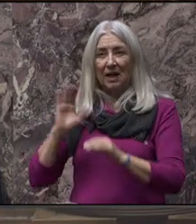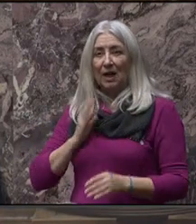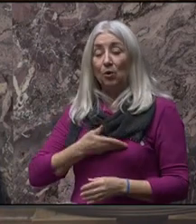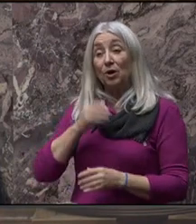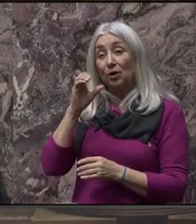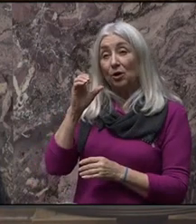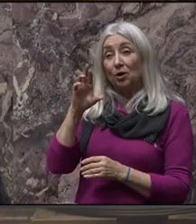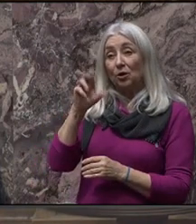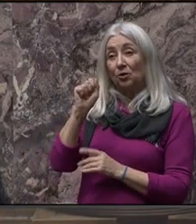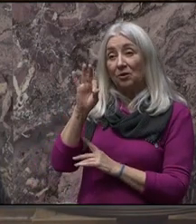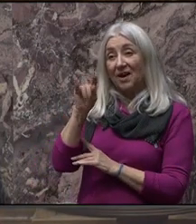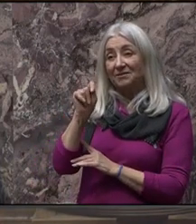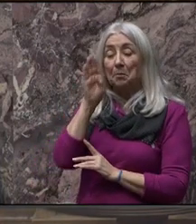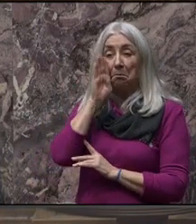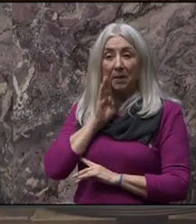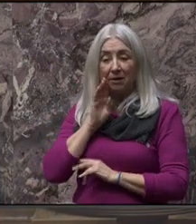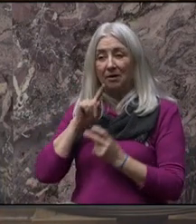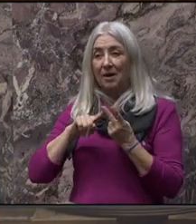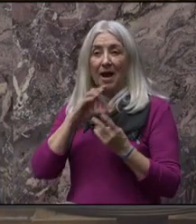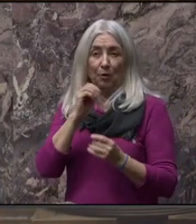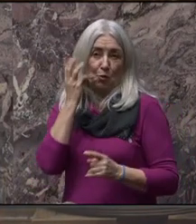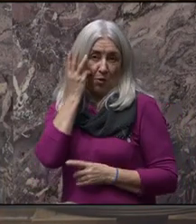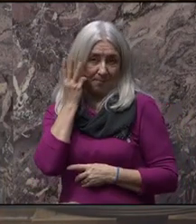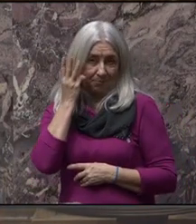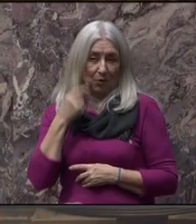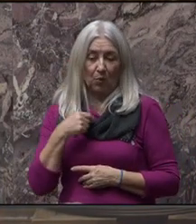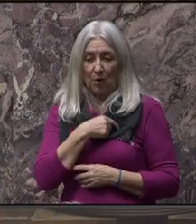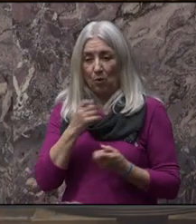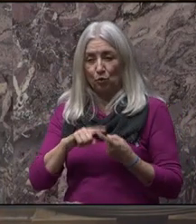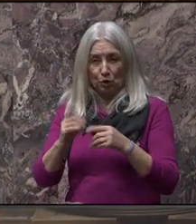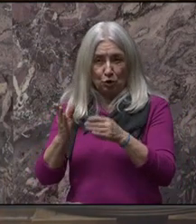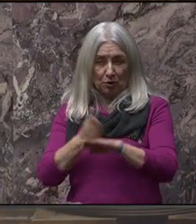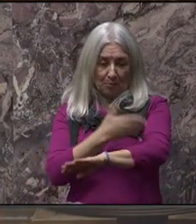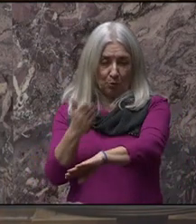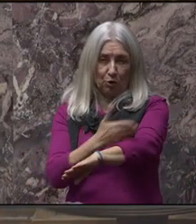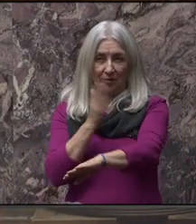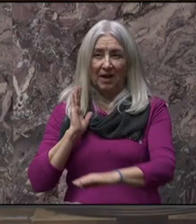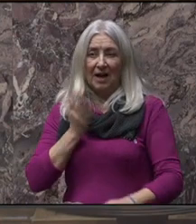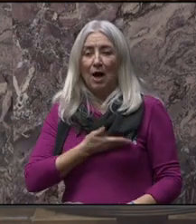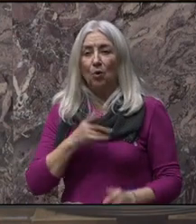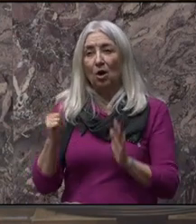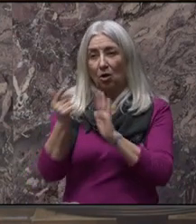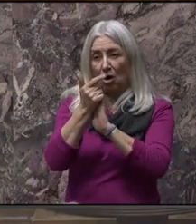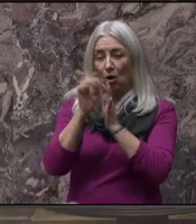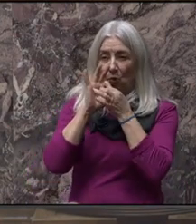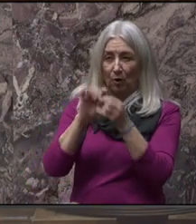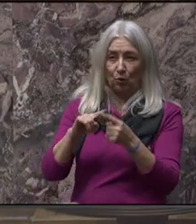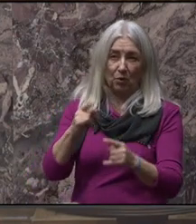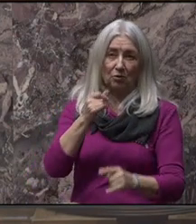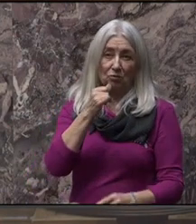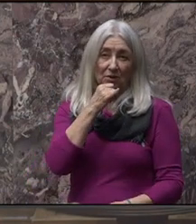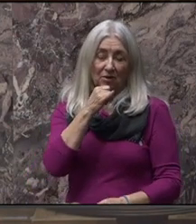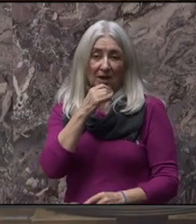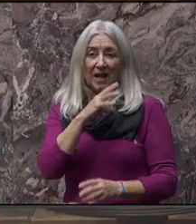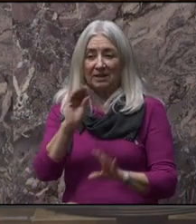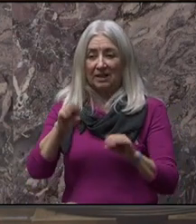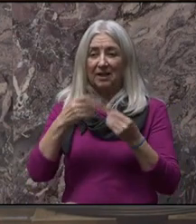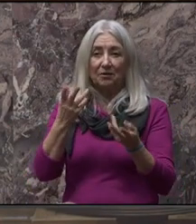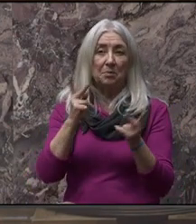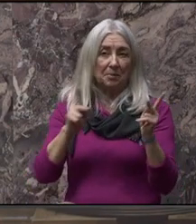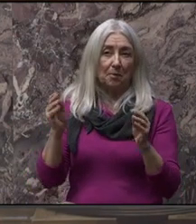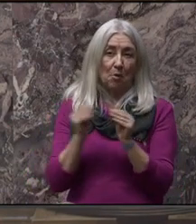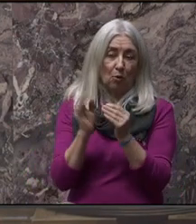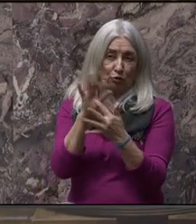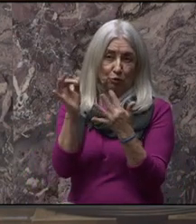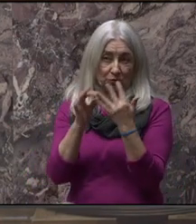beer and wine industries by modernizing liquor laws and giving consumers more choice. That